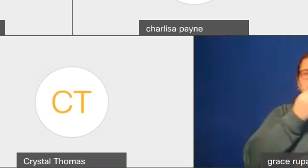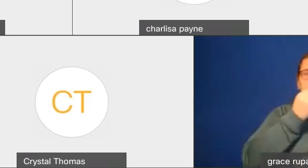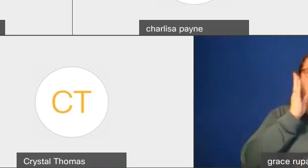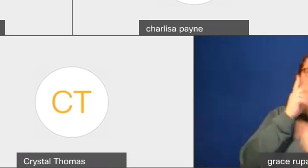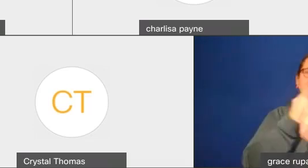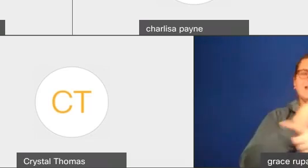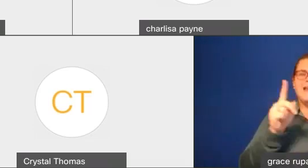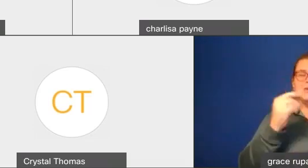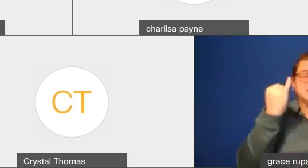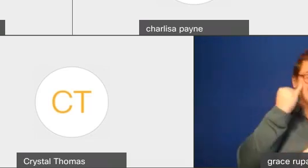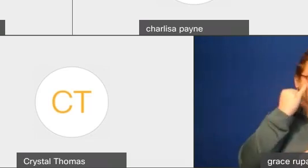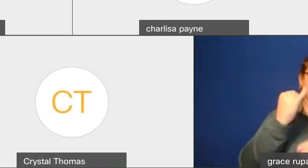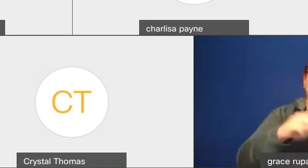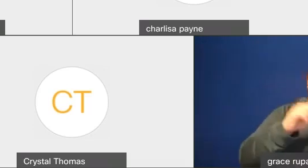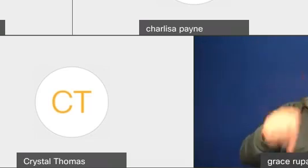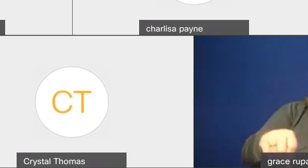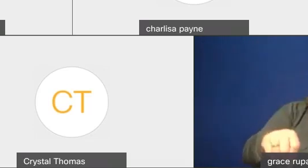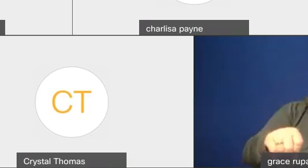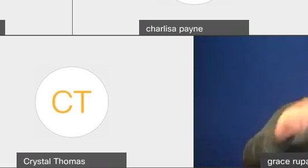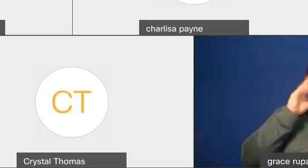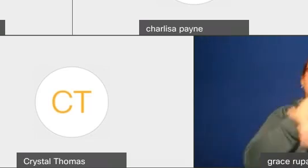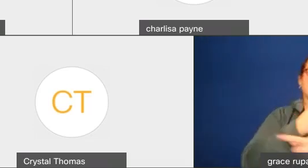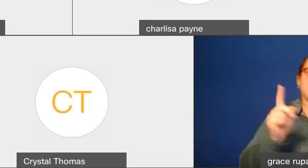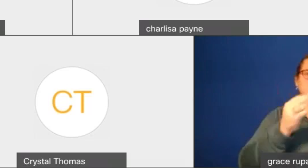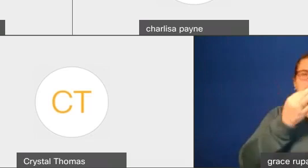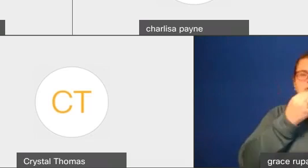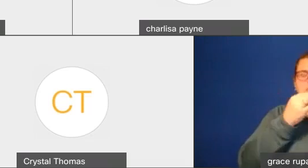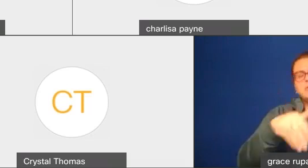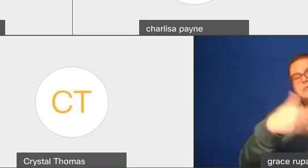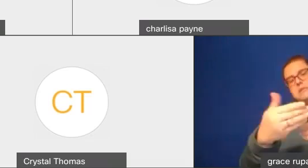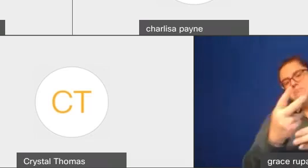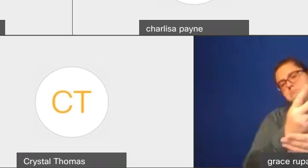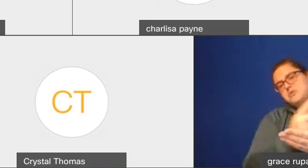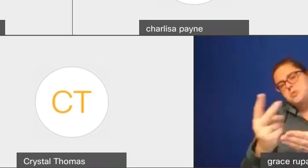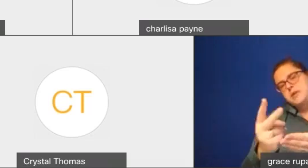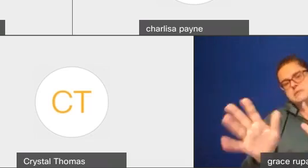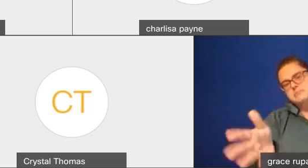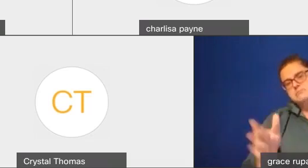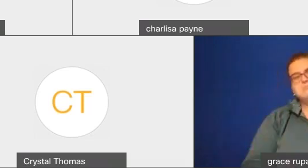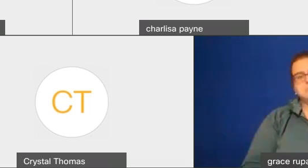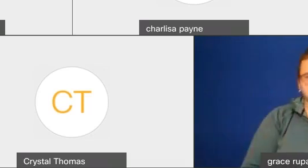any extension to that public health emergency in the next couple weeks.